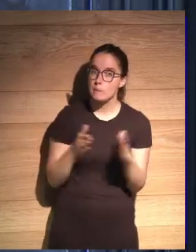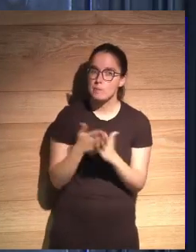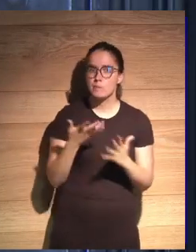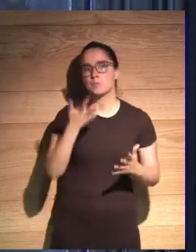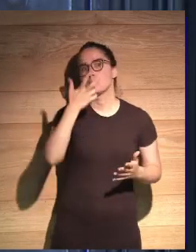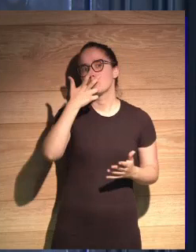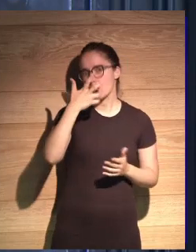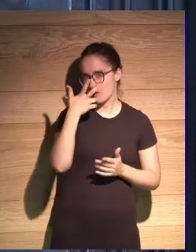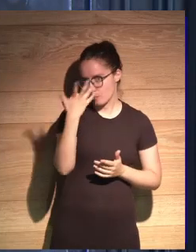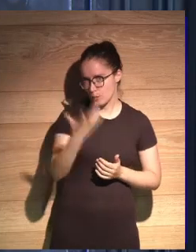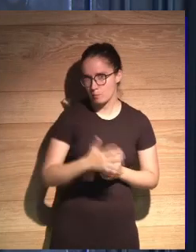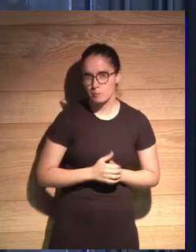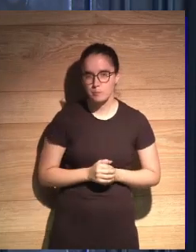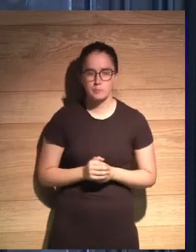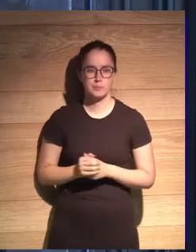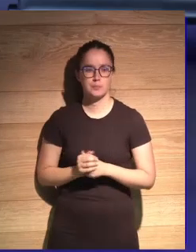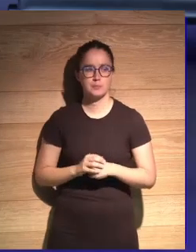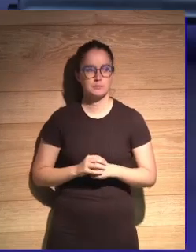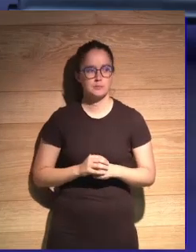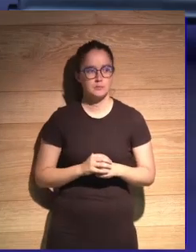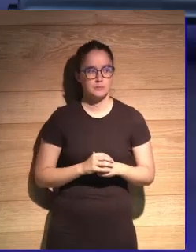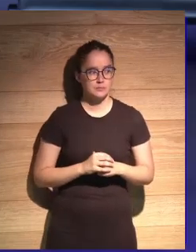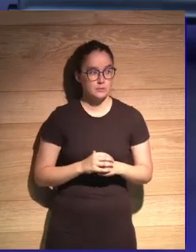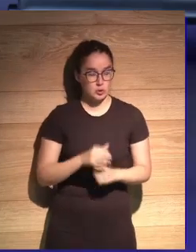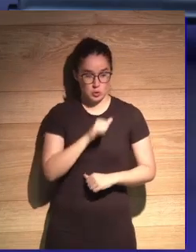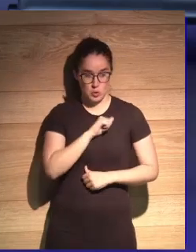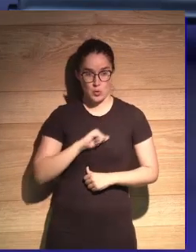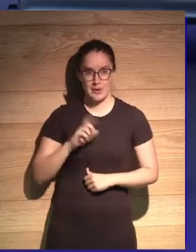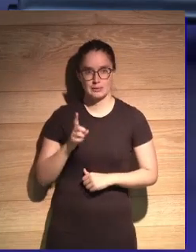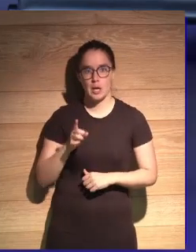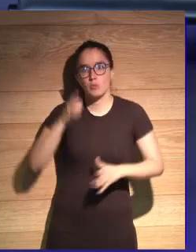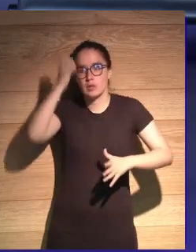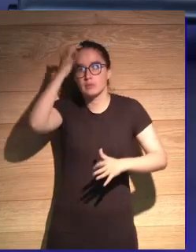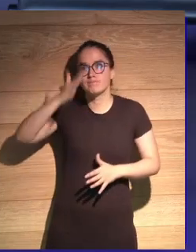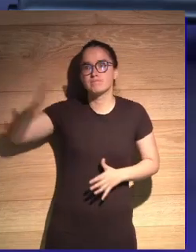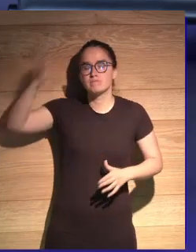book? In the framework of a book. I'll just give you an example.